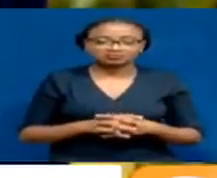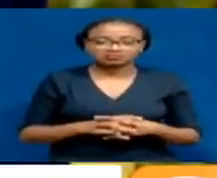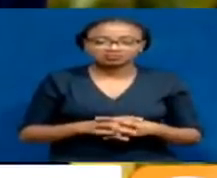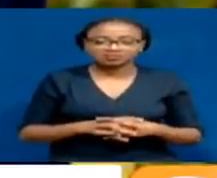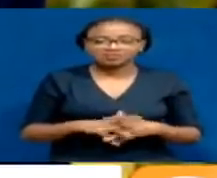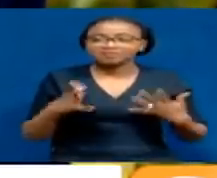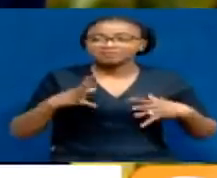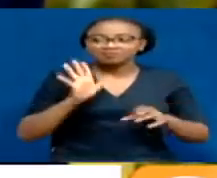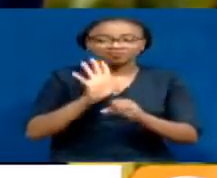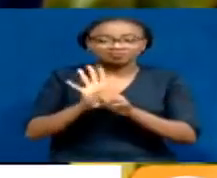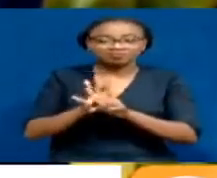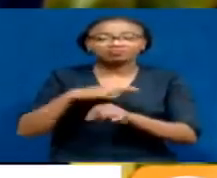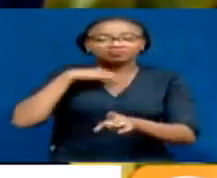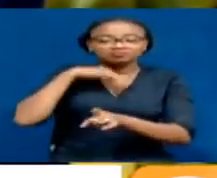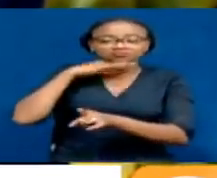lot of people have died